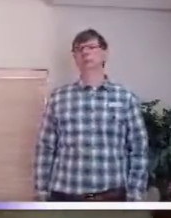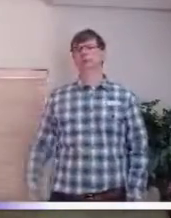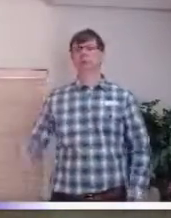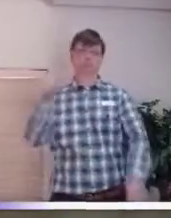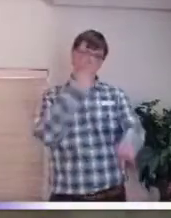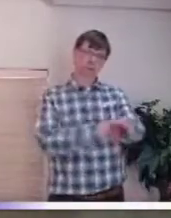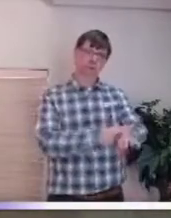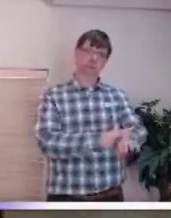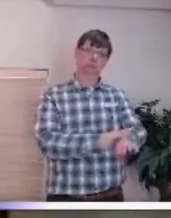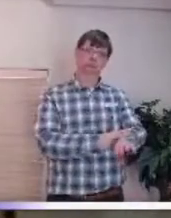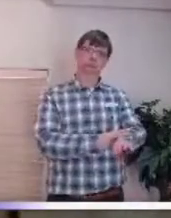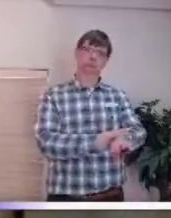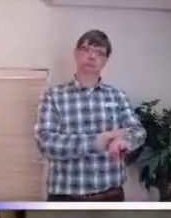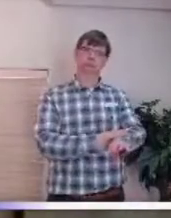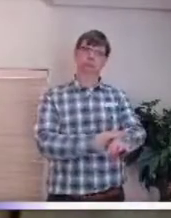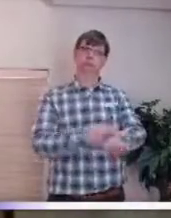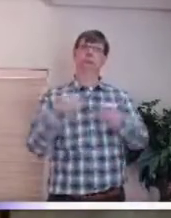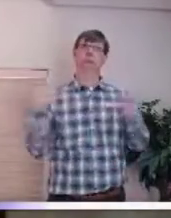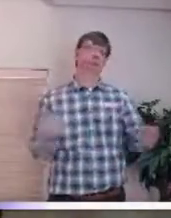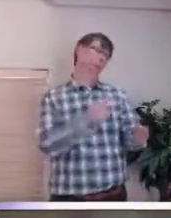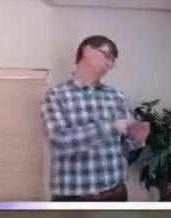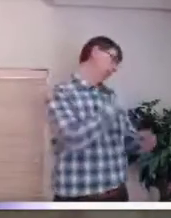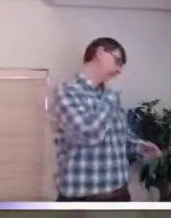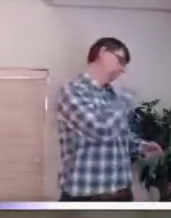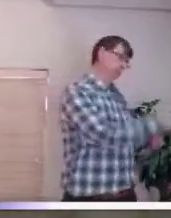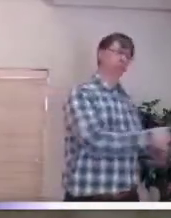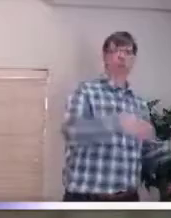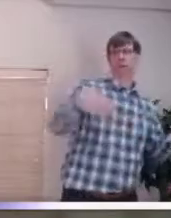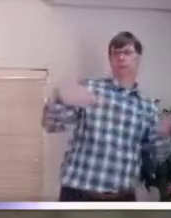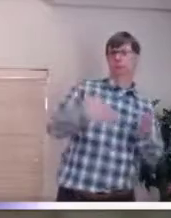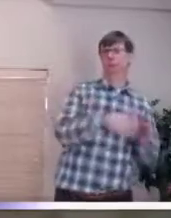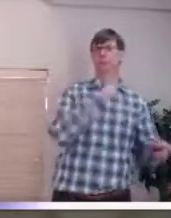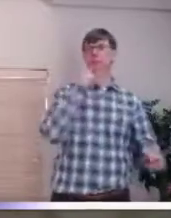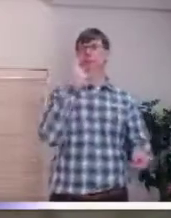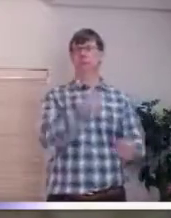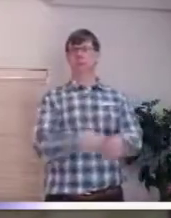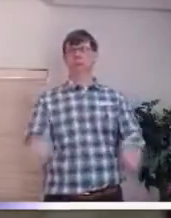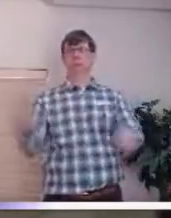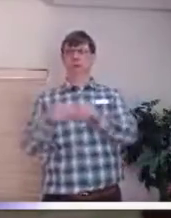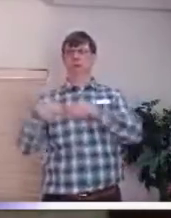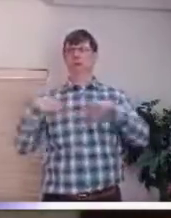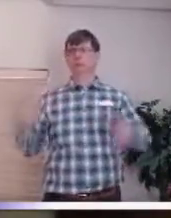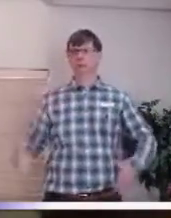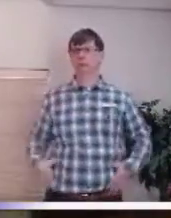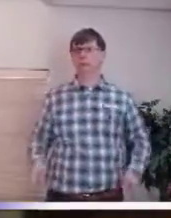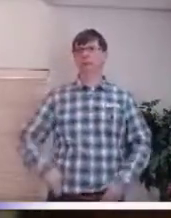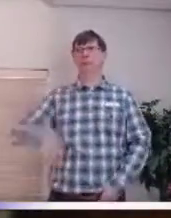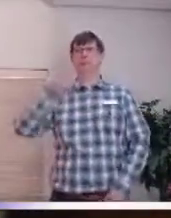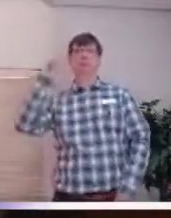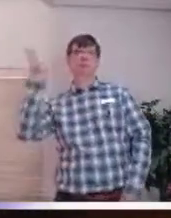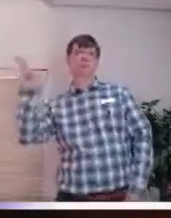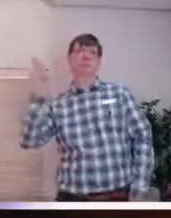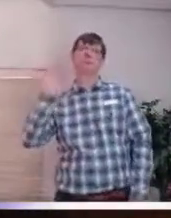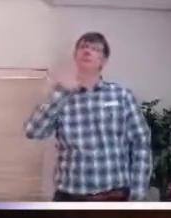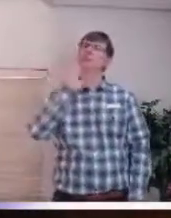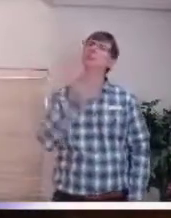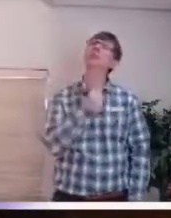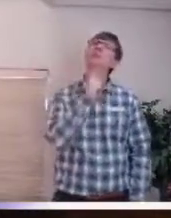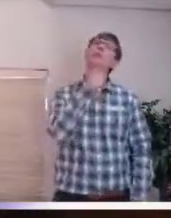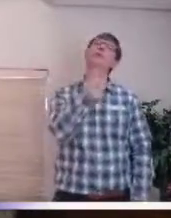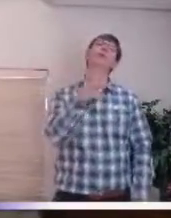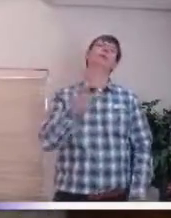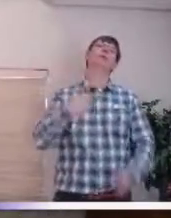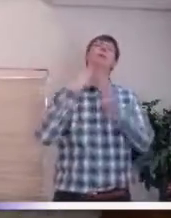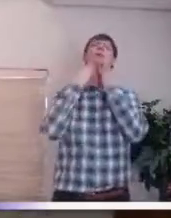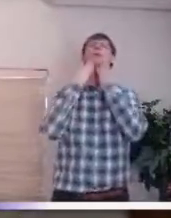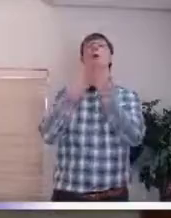Now, when's the last time you've done something for somebody else because you were grateful for